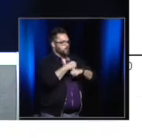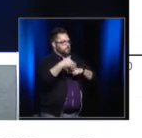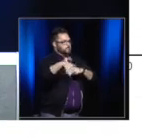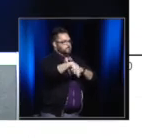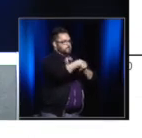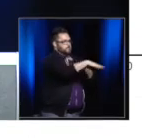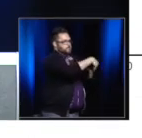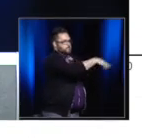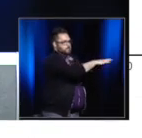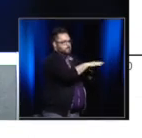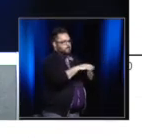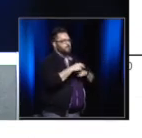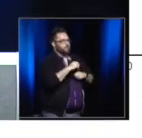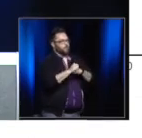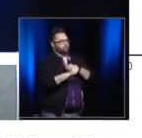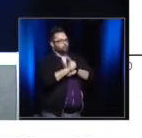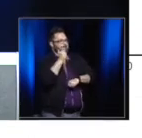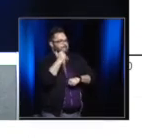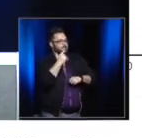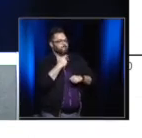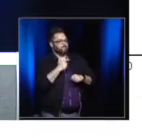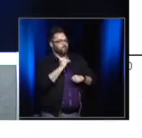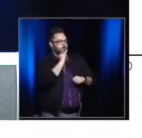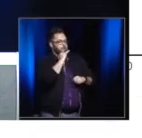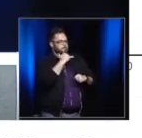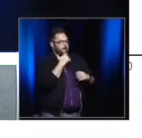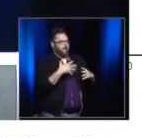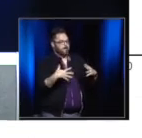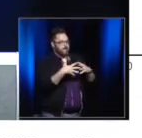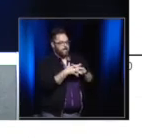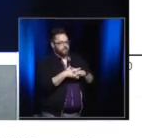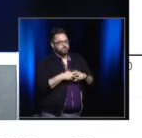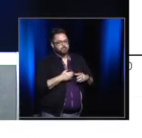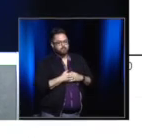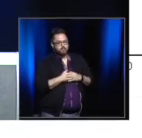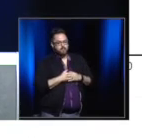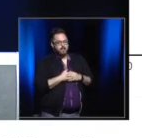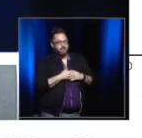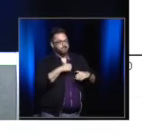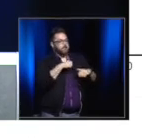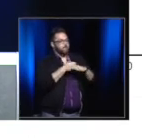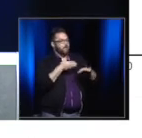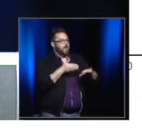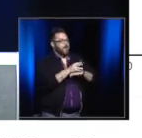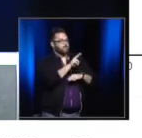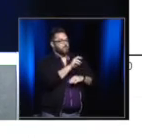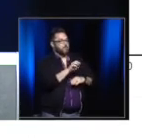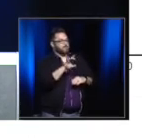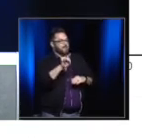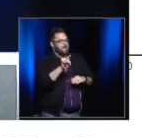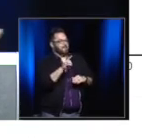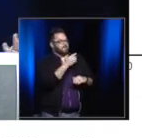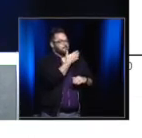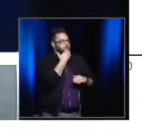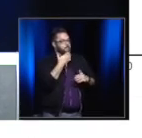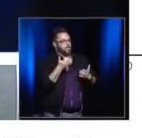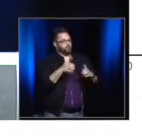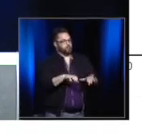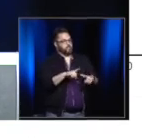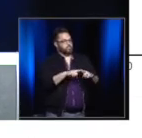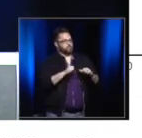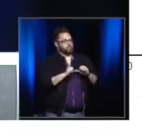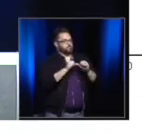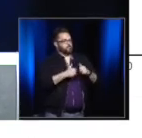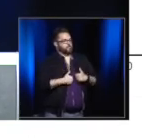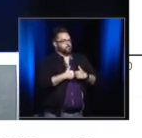of bycatch. Individuals born after 2008 and their parents would have a greater chance of survival, as with the